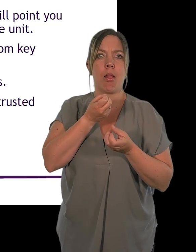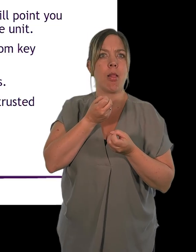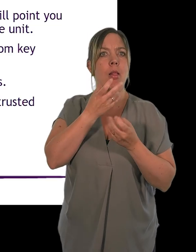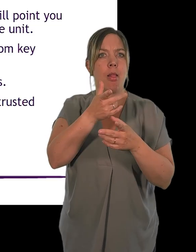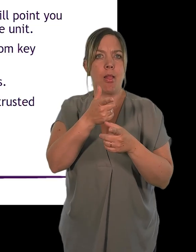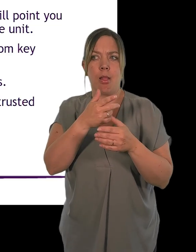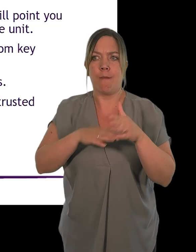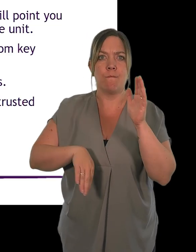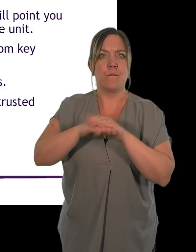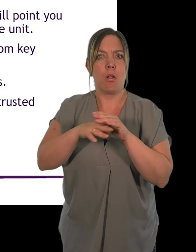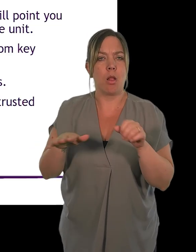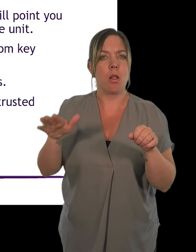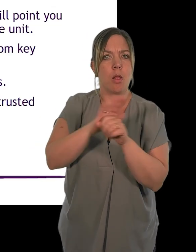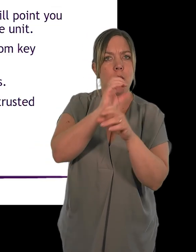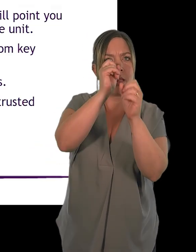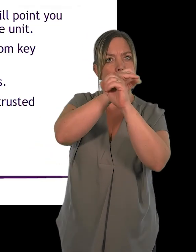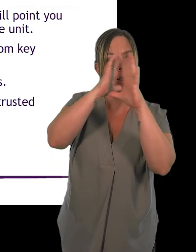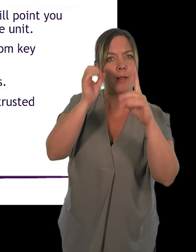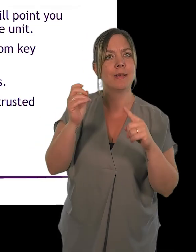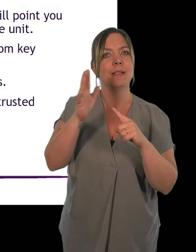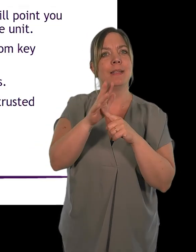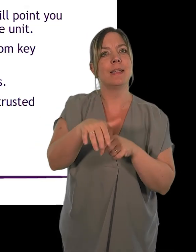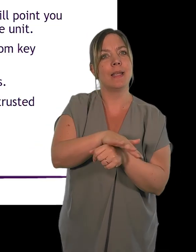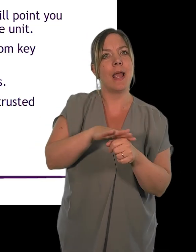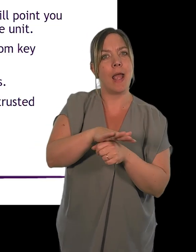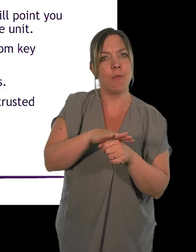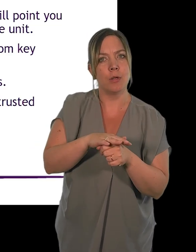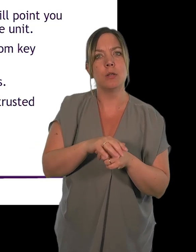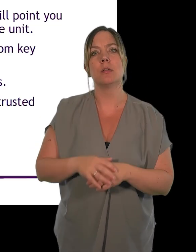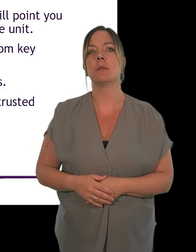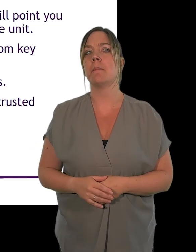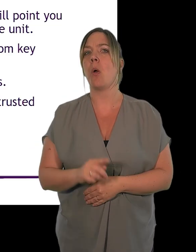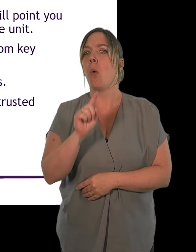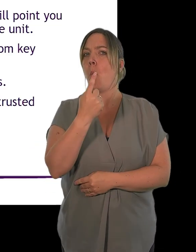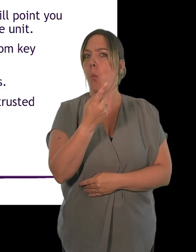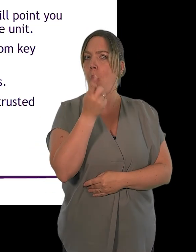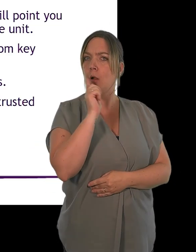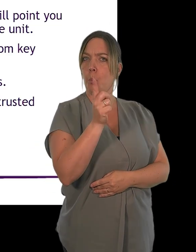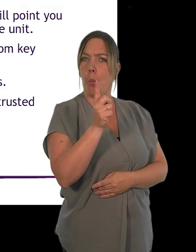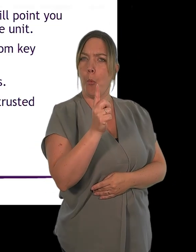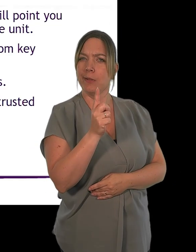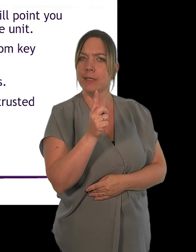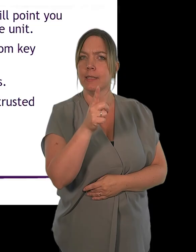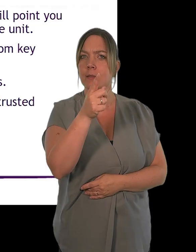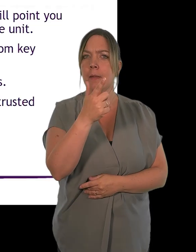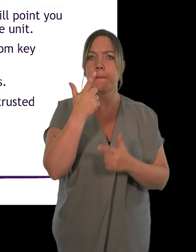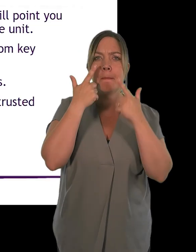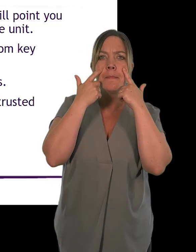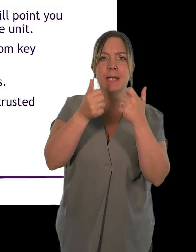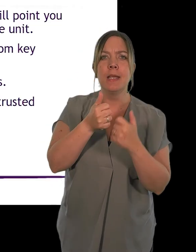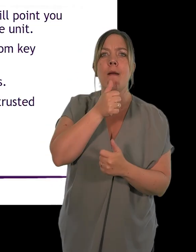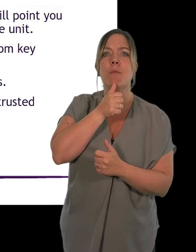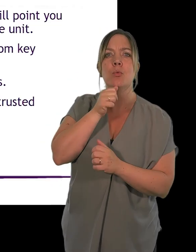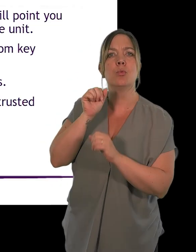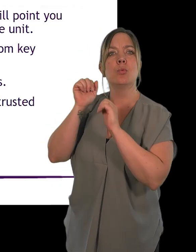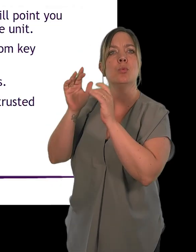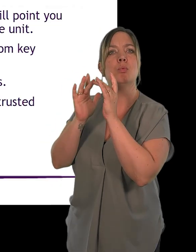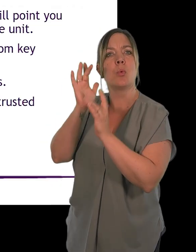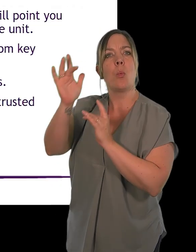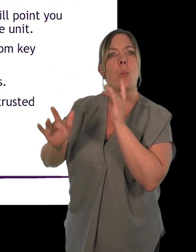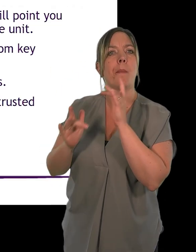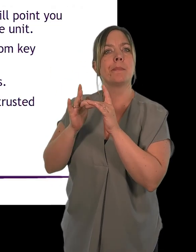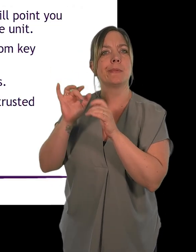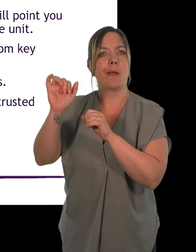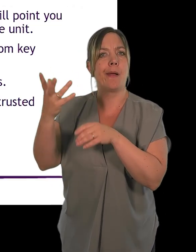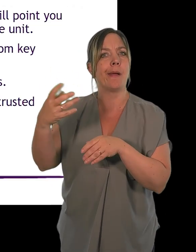areas. And just one caveat, be mindful when using web-based content to ensure that